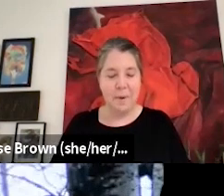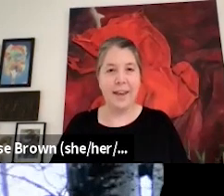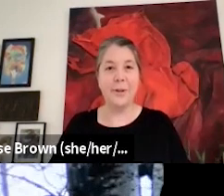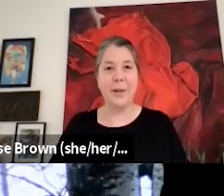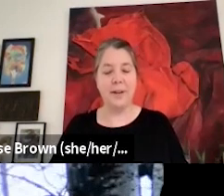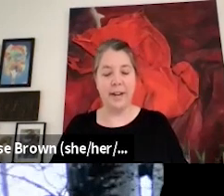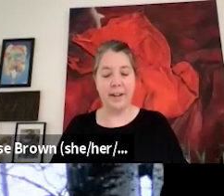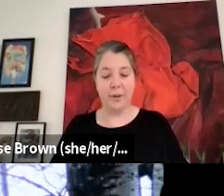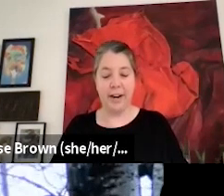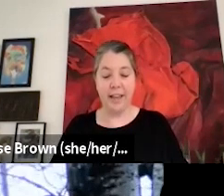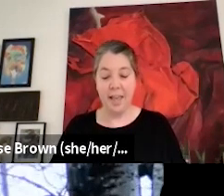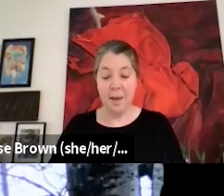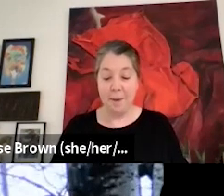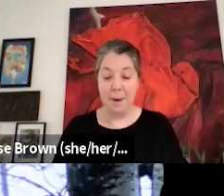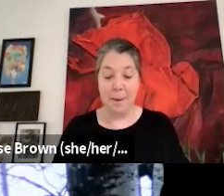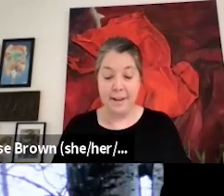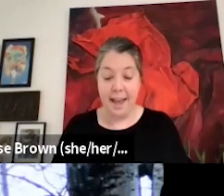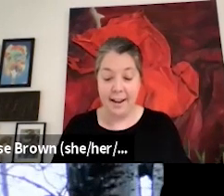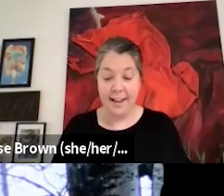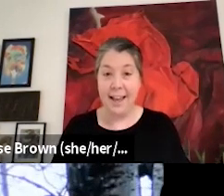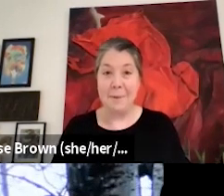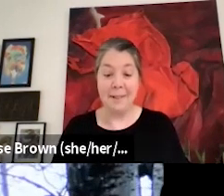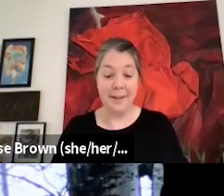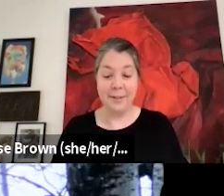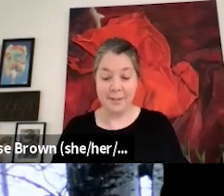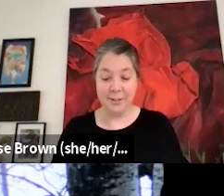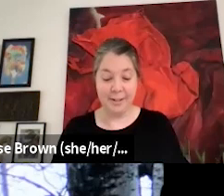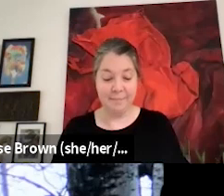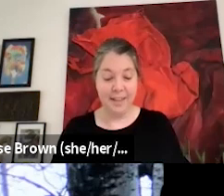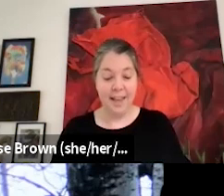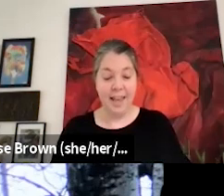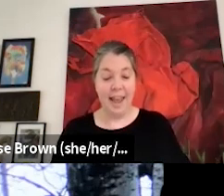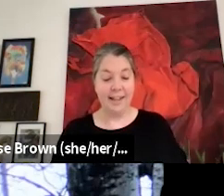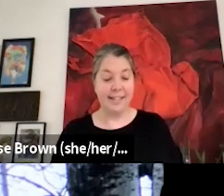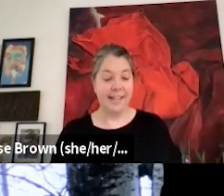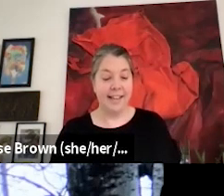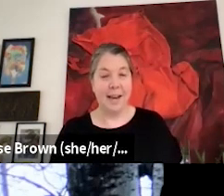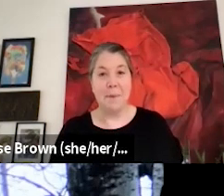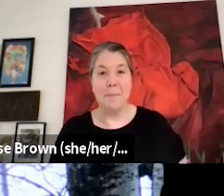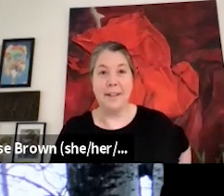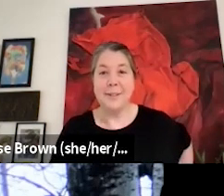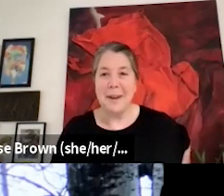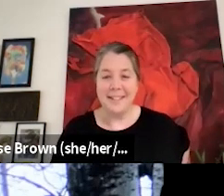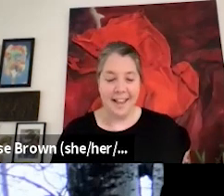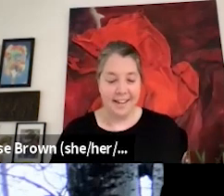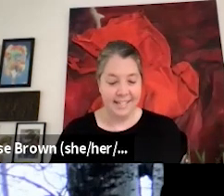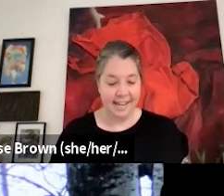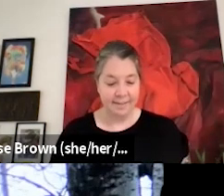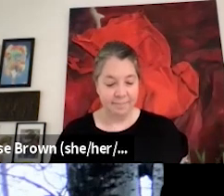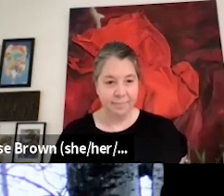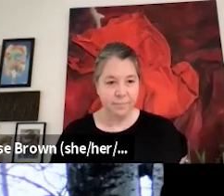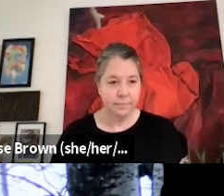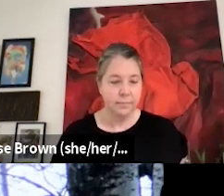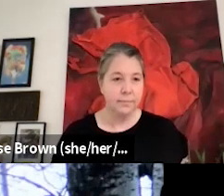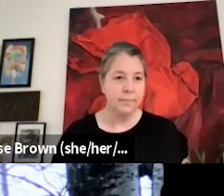in Winnipeg, Treaty One territory, by my mom and dad. I'm a little sister, an auntie, and a mama to my son,